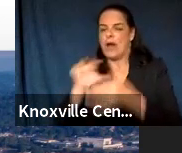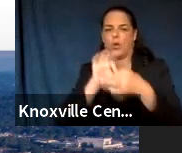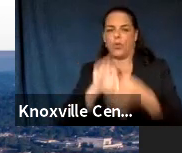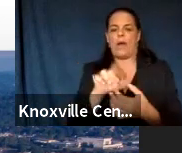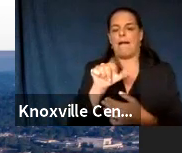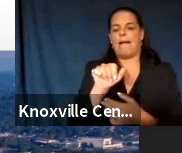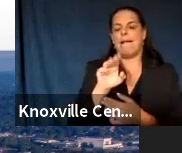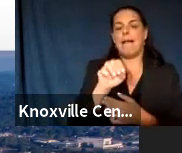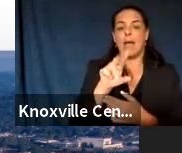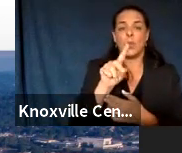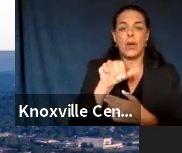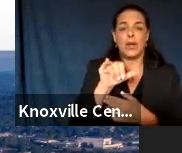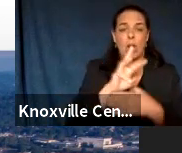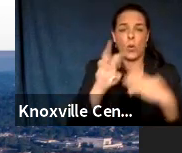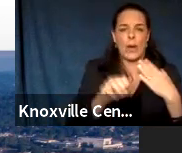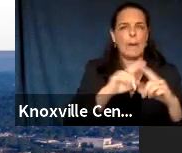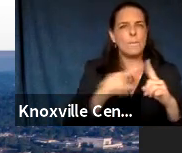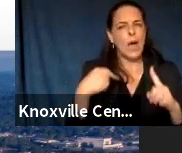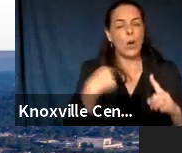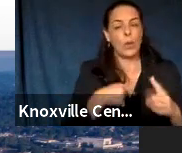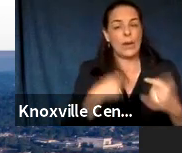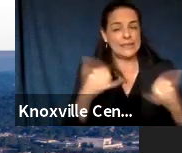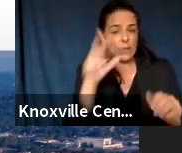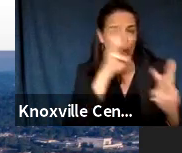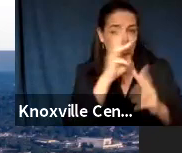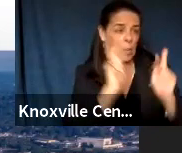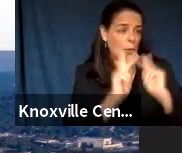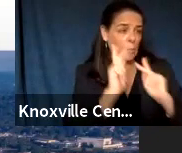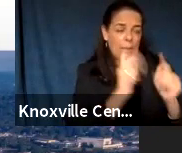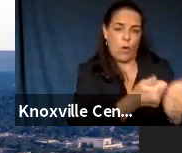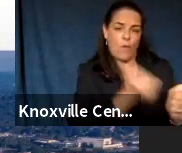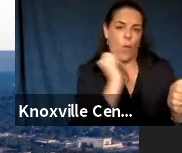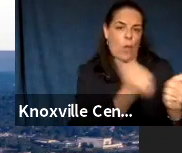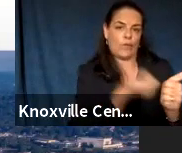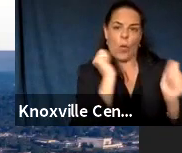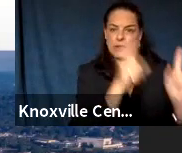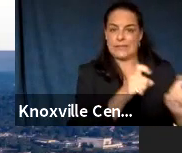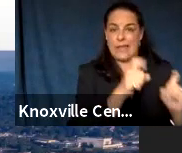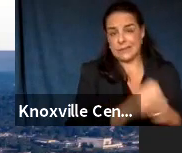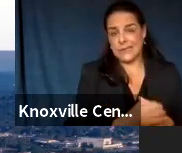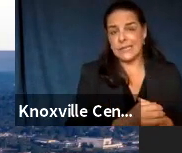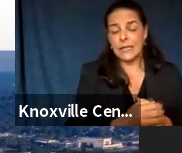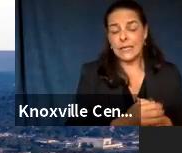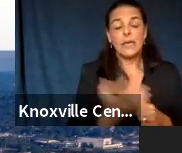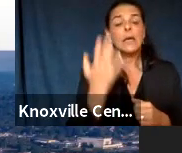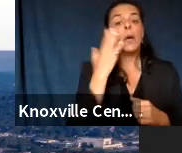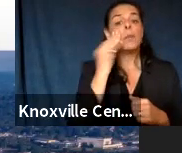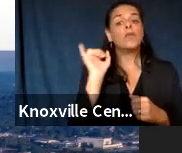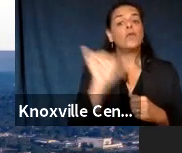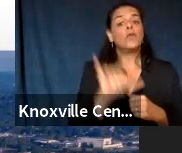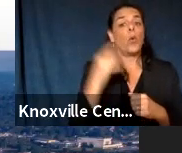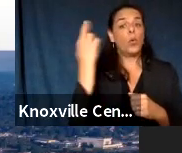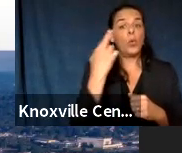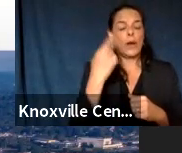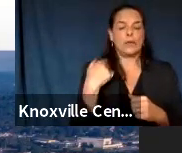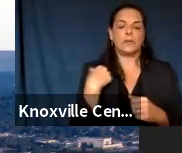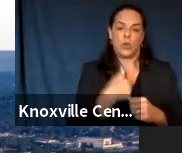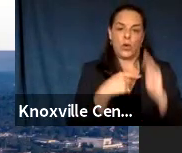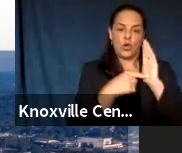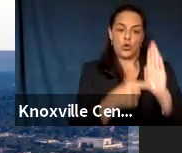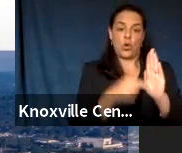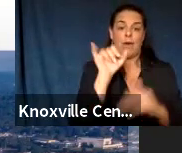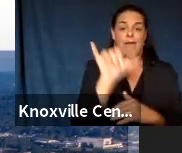not getting tested when they should be, that they're avoiding it essentially. Because of those factors, we are representing